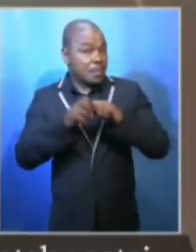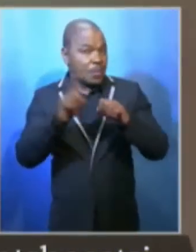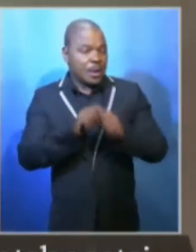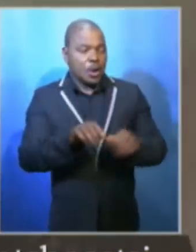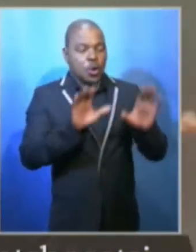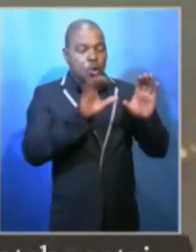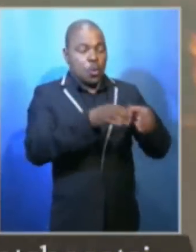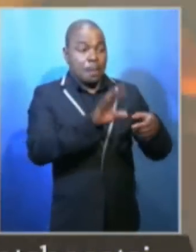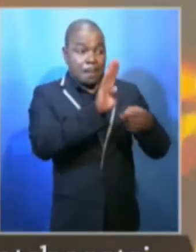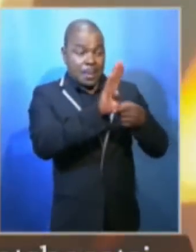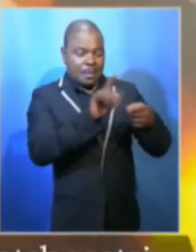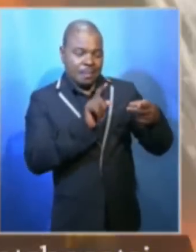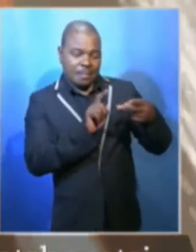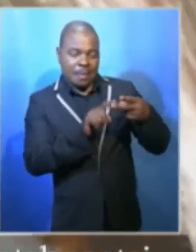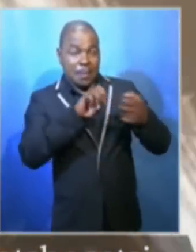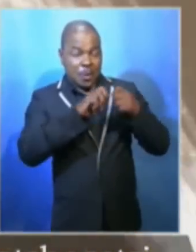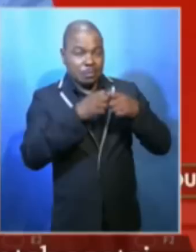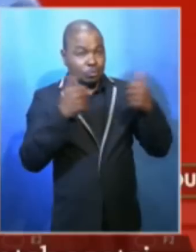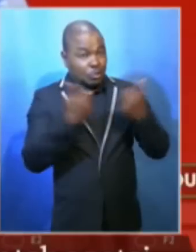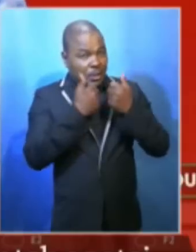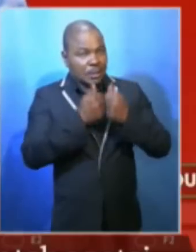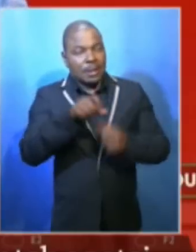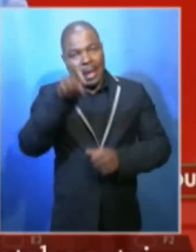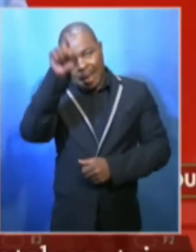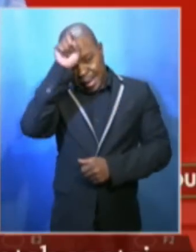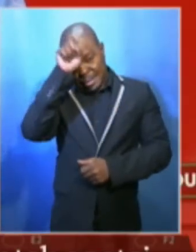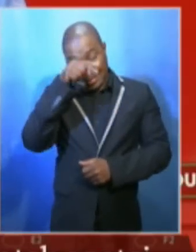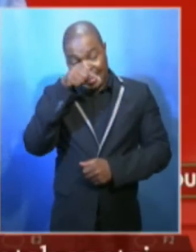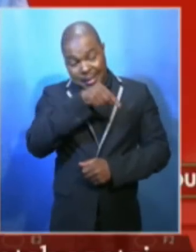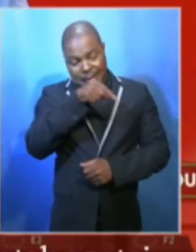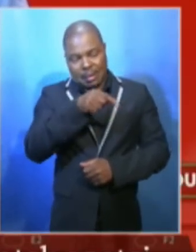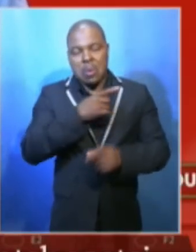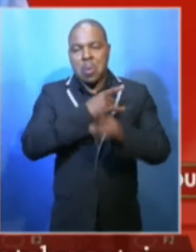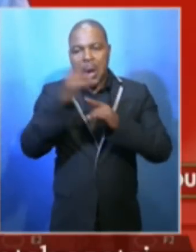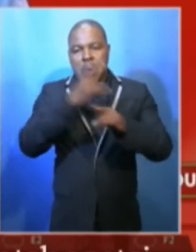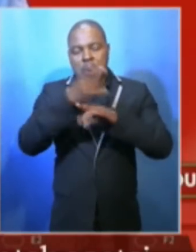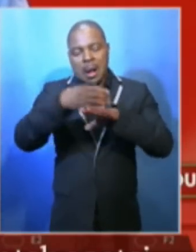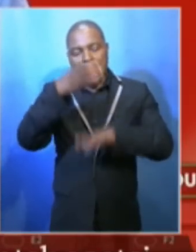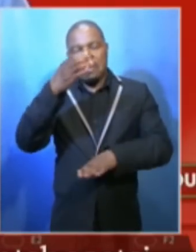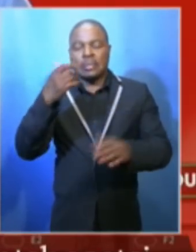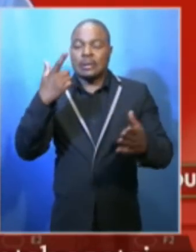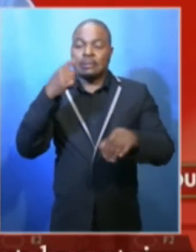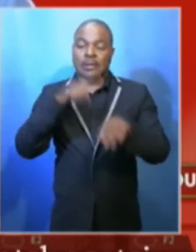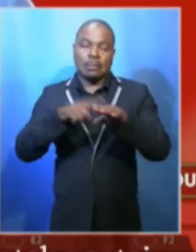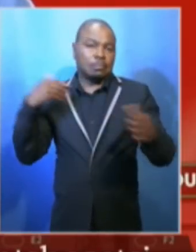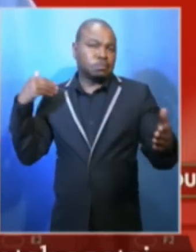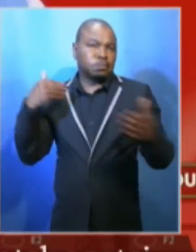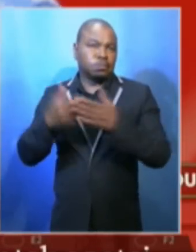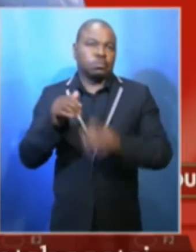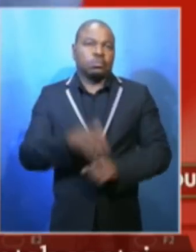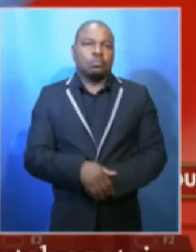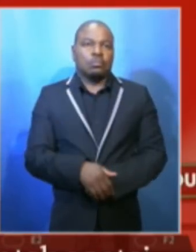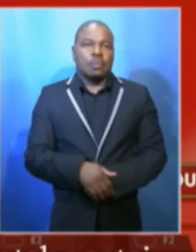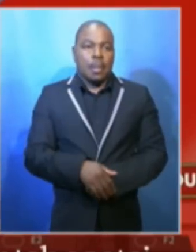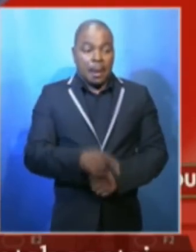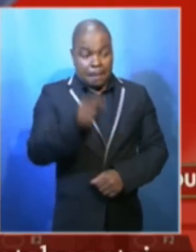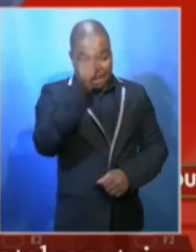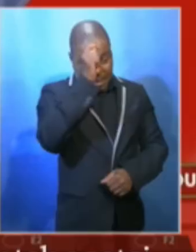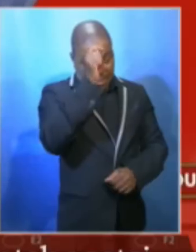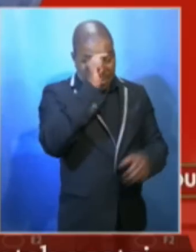ya Egipto, dinkgwete tša AFCON makga a šupa la mafelelo ge bafana ba gahlana